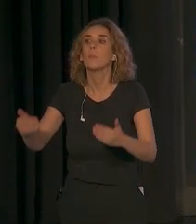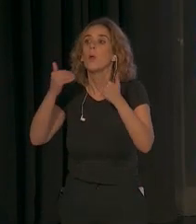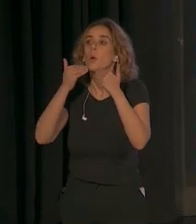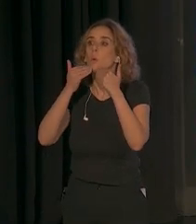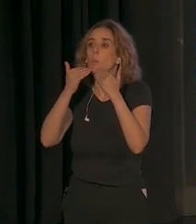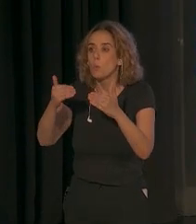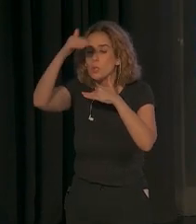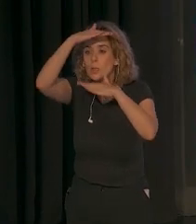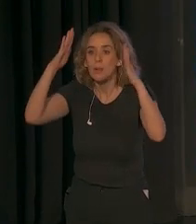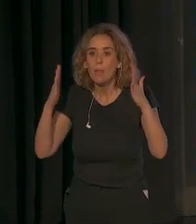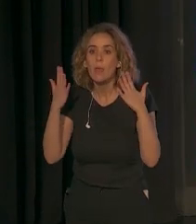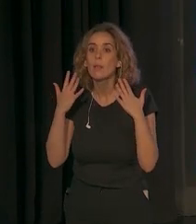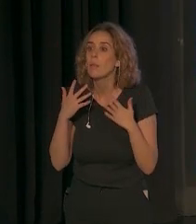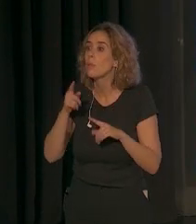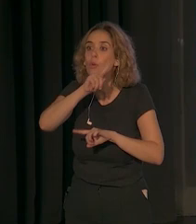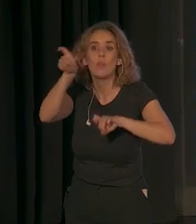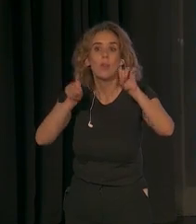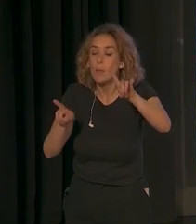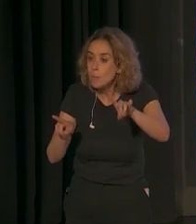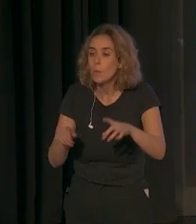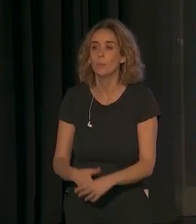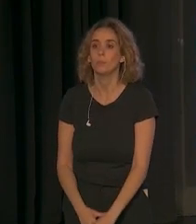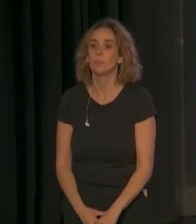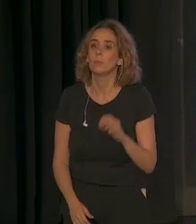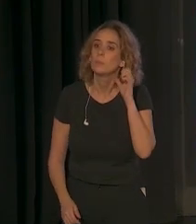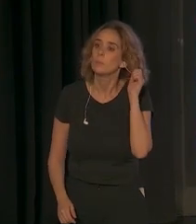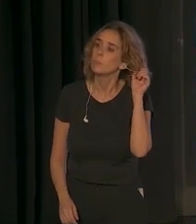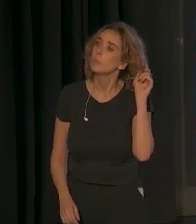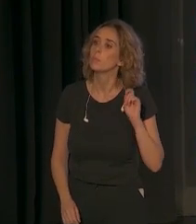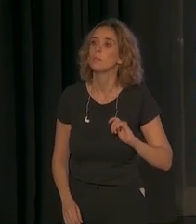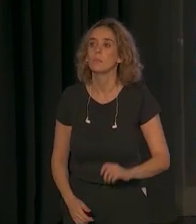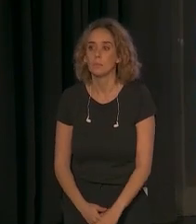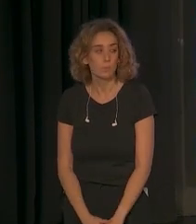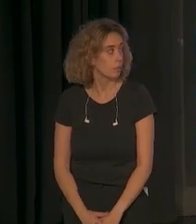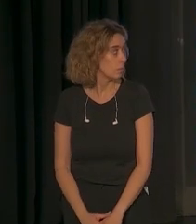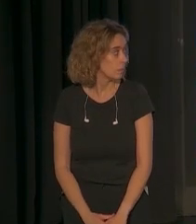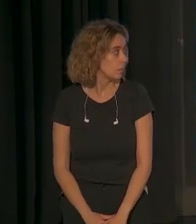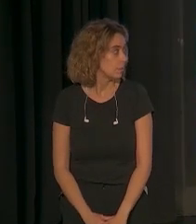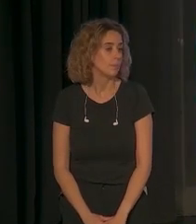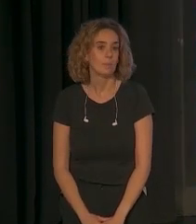Thank you very much for your attention and for your questions. Thank you.